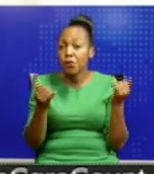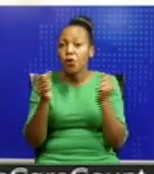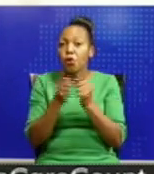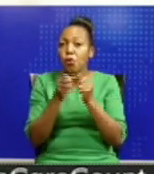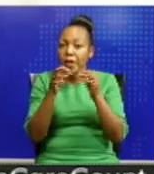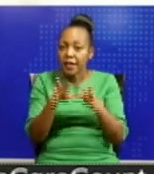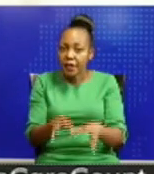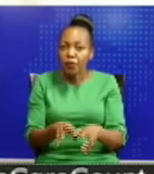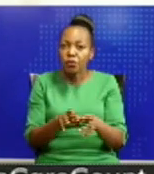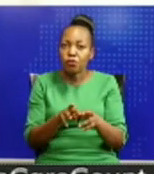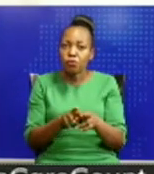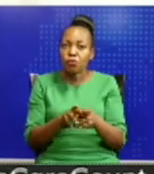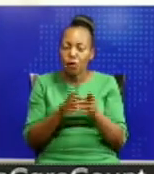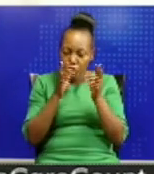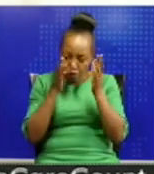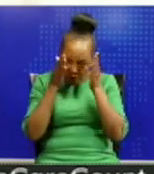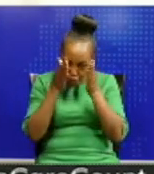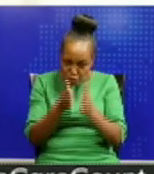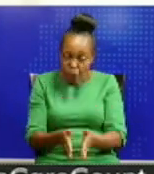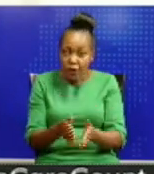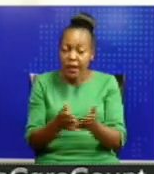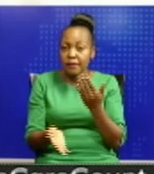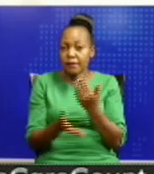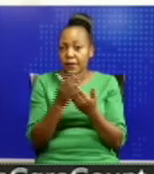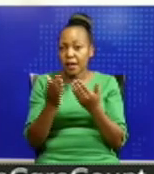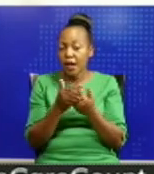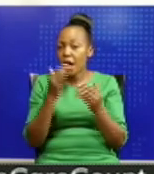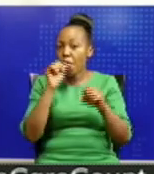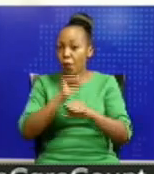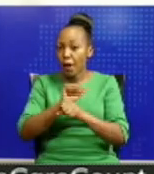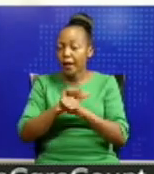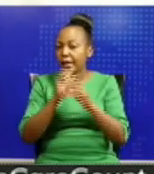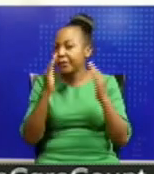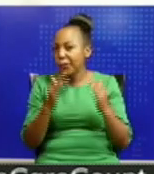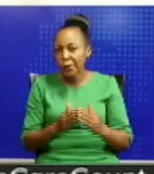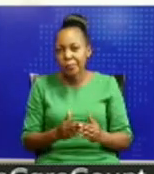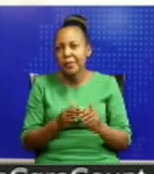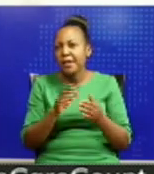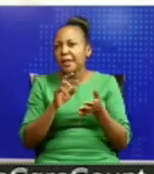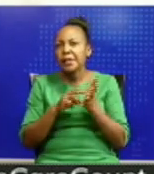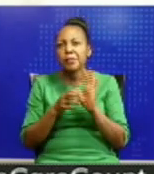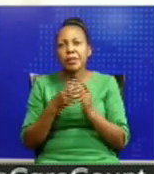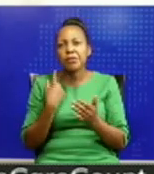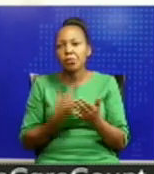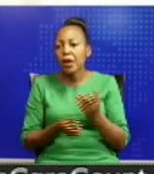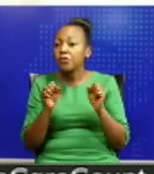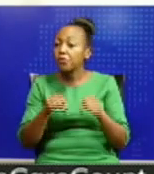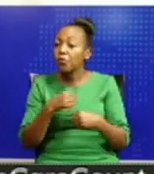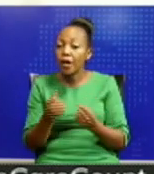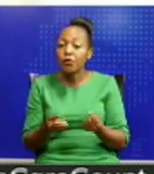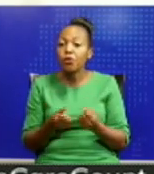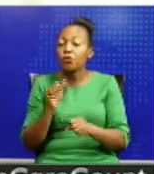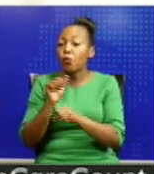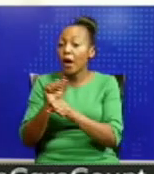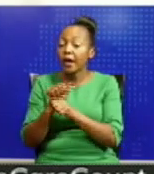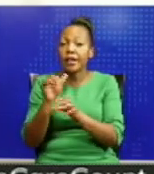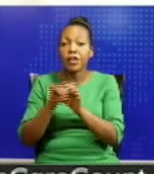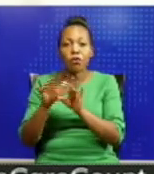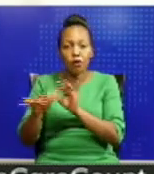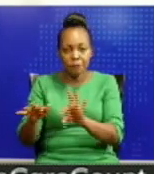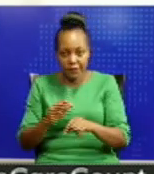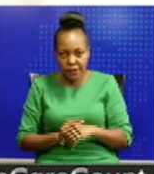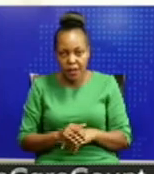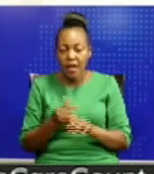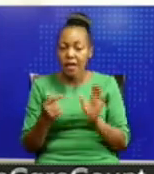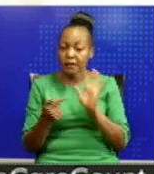without recognizing care work, that you cannot be able to do your work. For example,